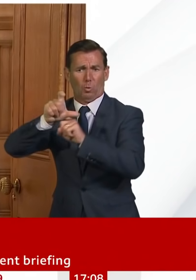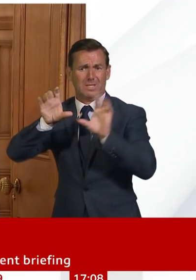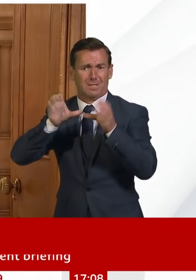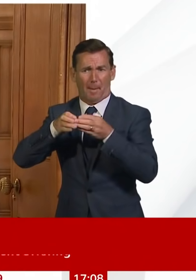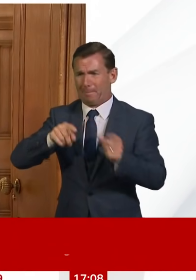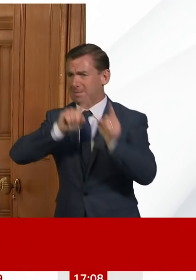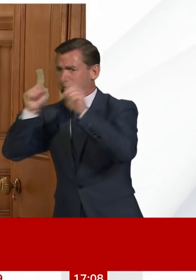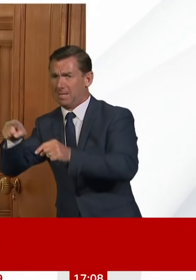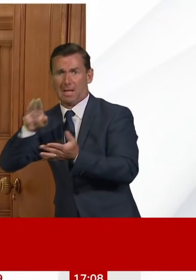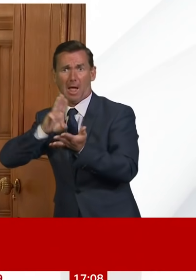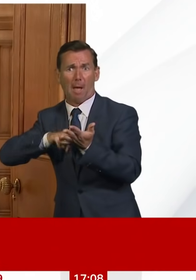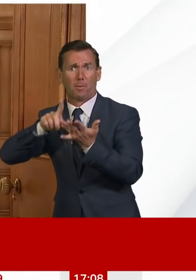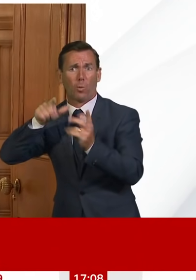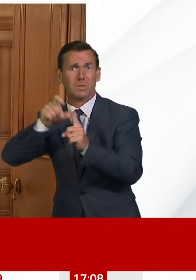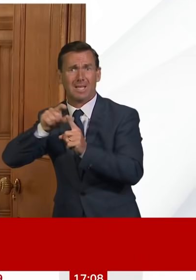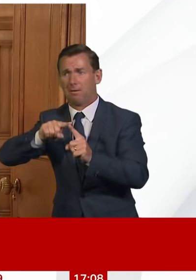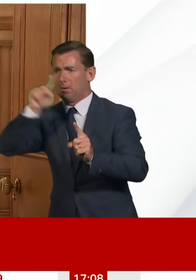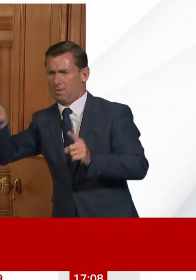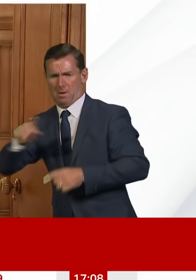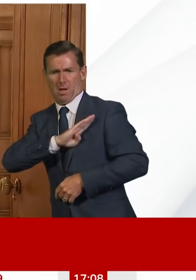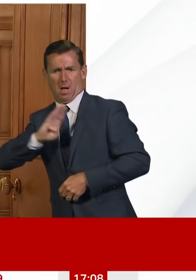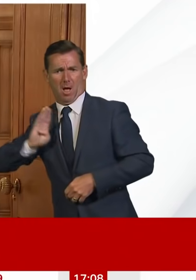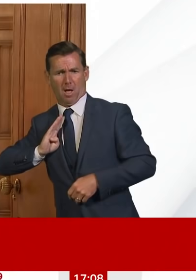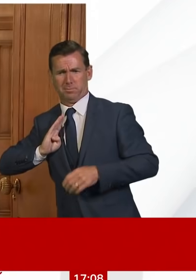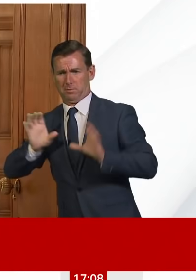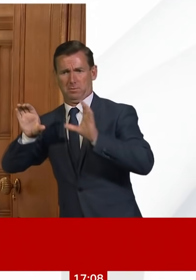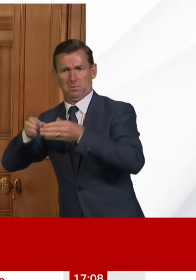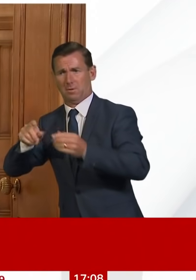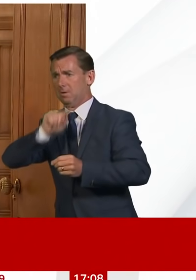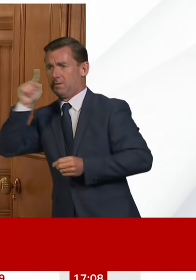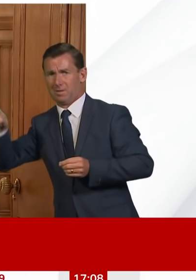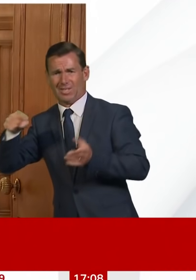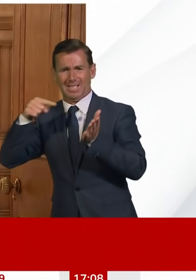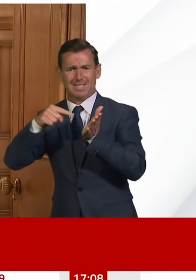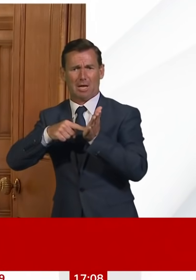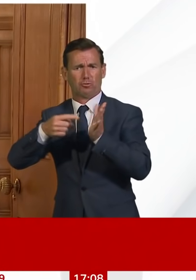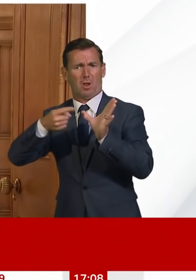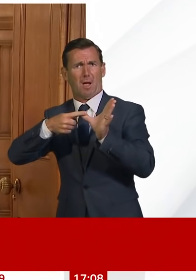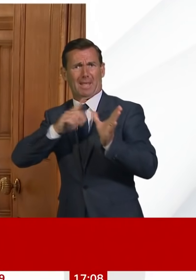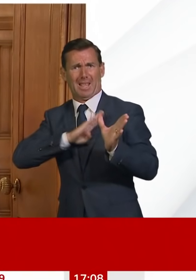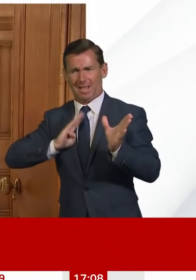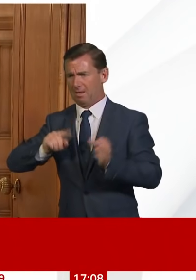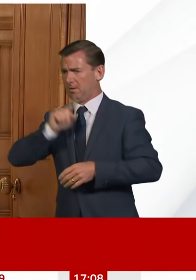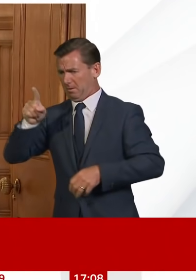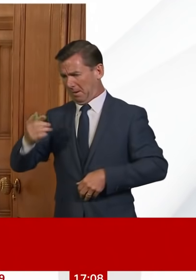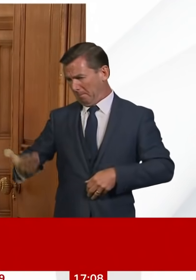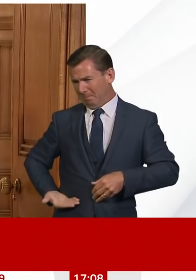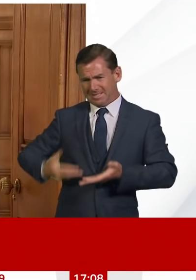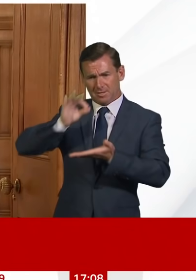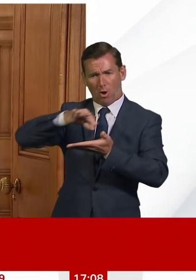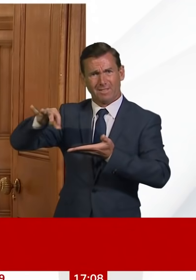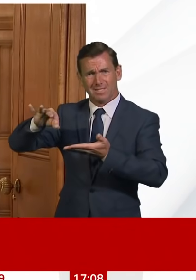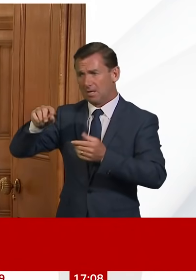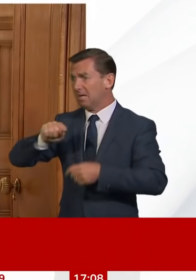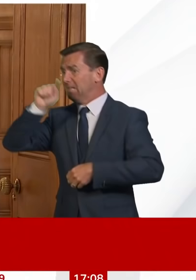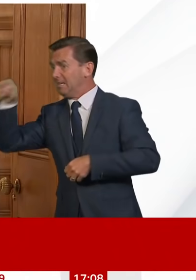Armed Forces, the devolved administrations and the territorial offices, the Business Department, the Treasury, the Foreign Office and the Department for